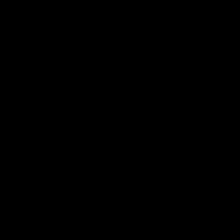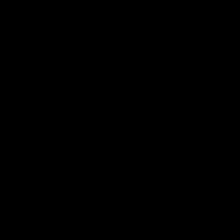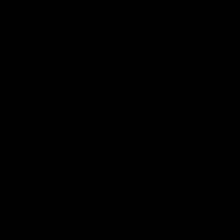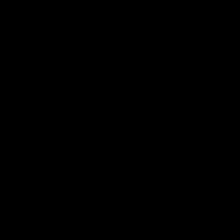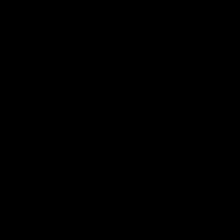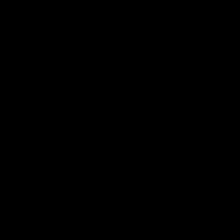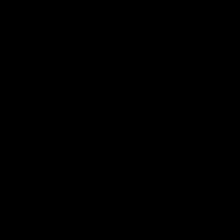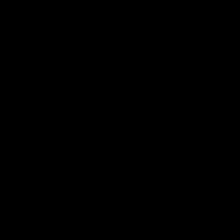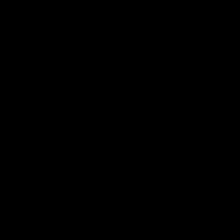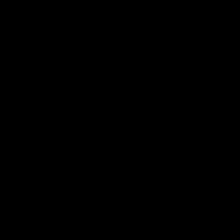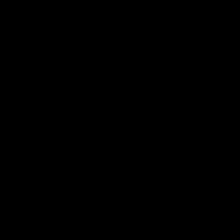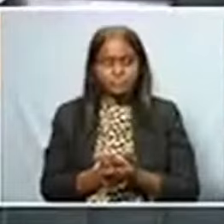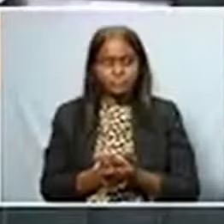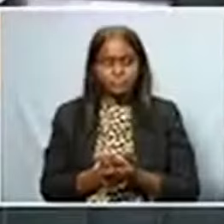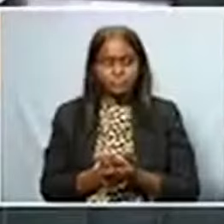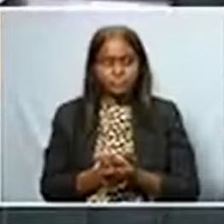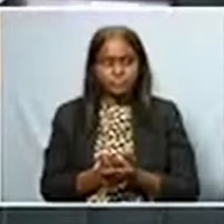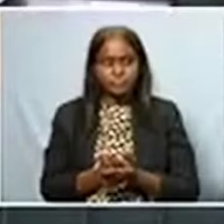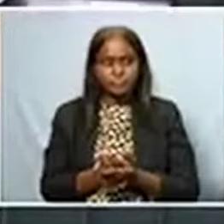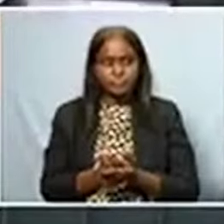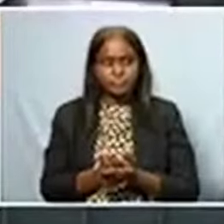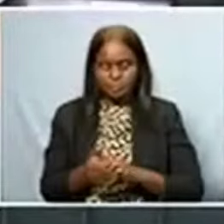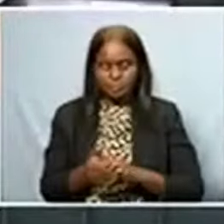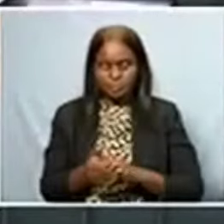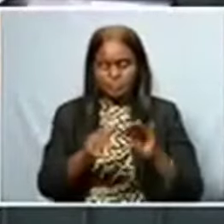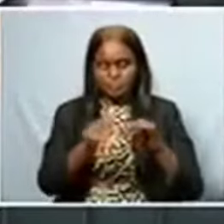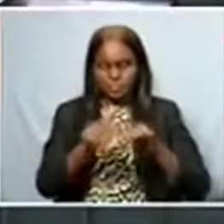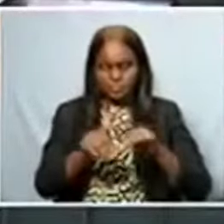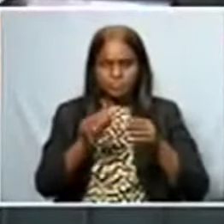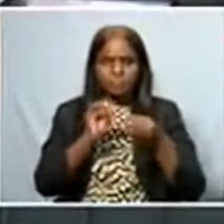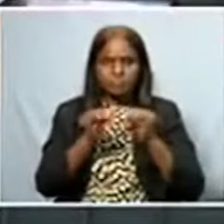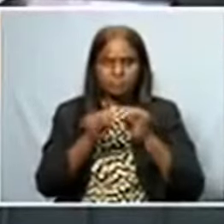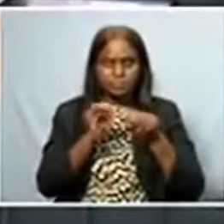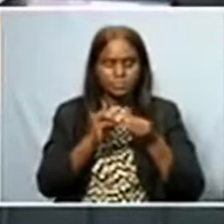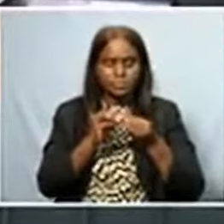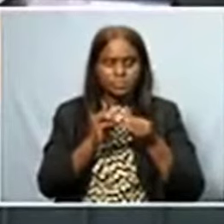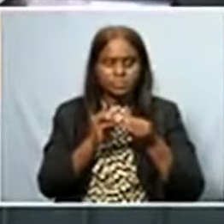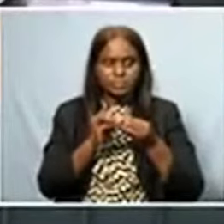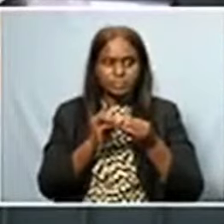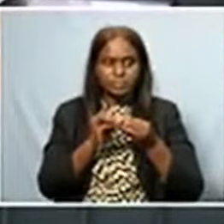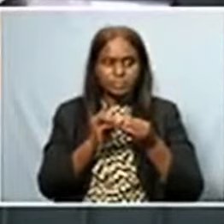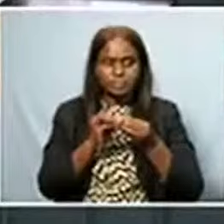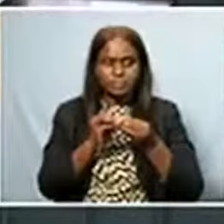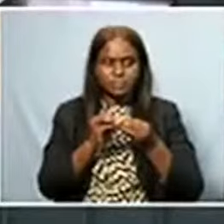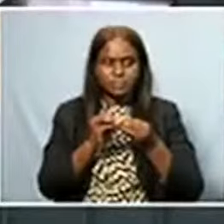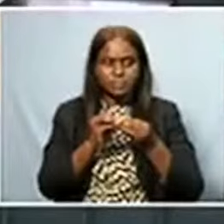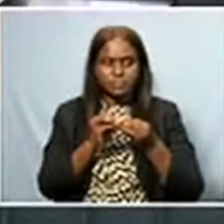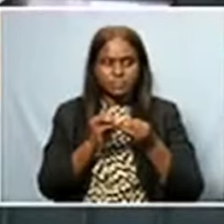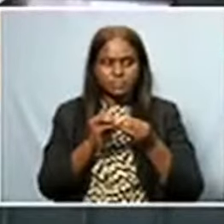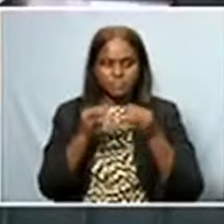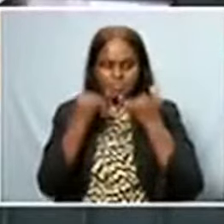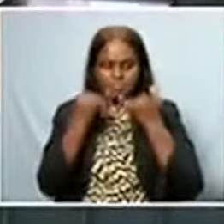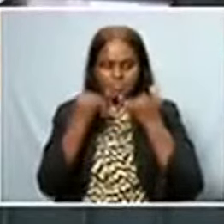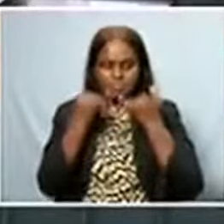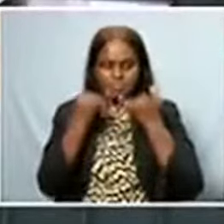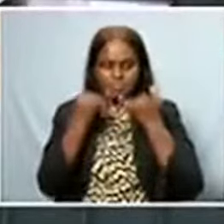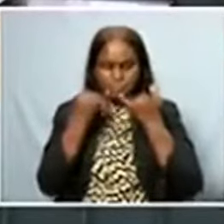And maybe draw those figures that you've mentioned,